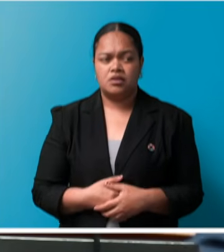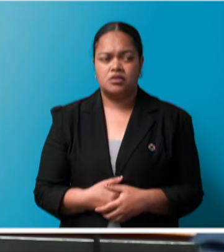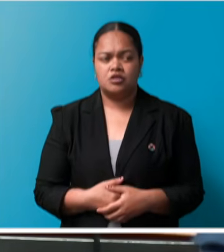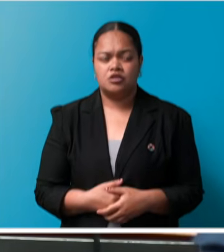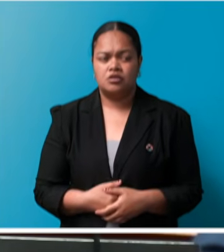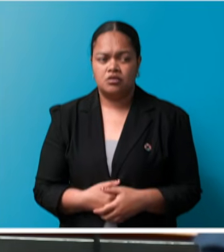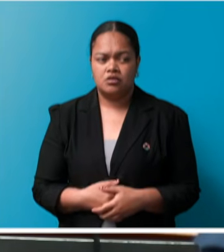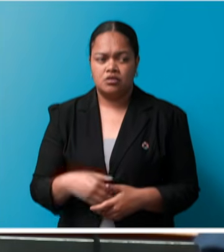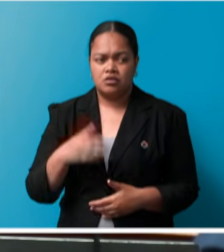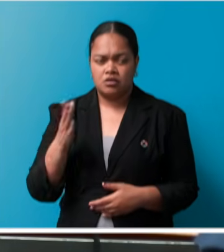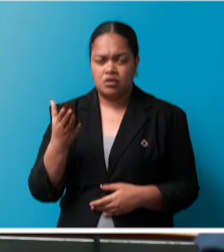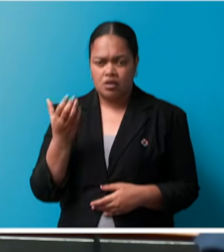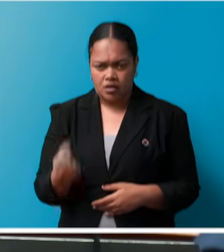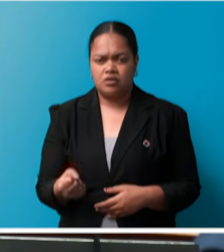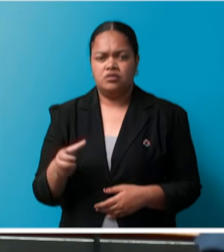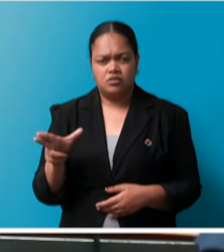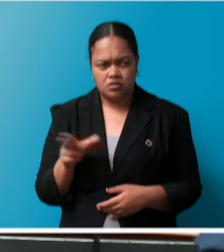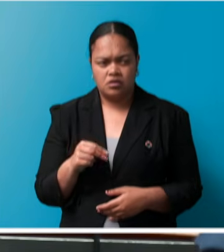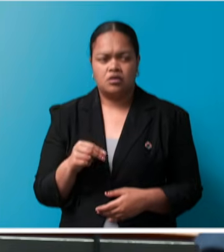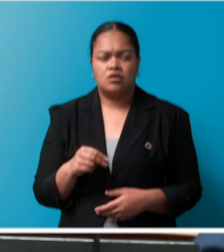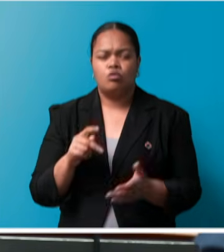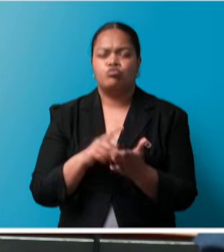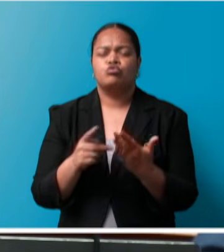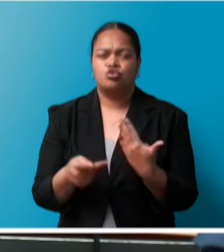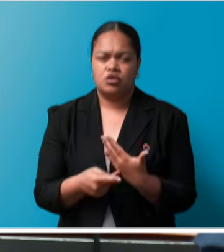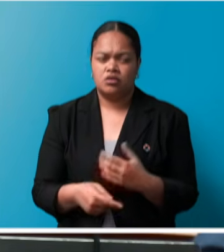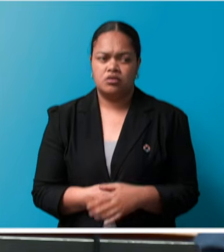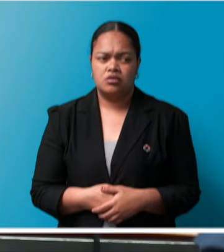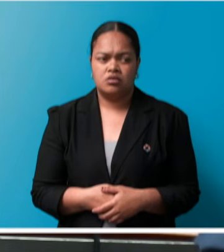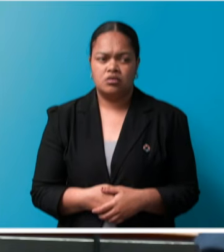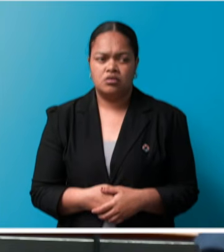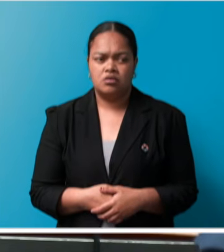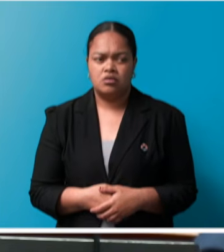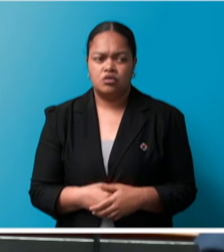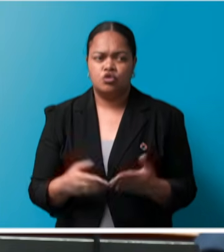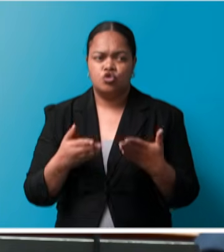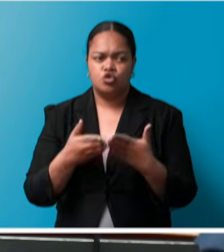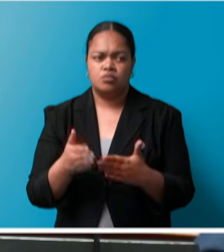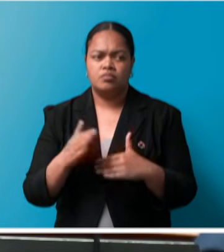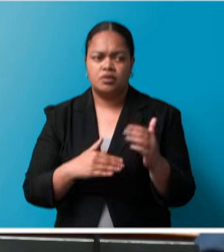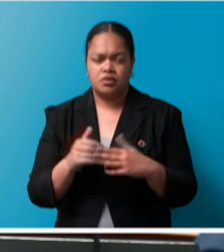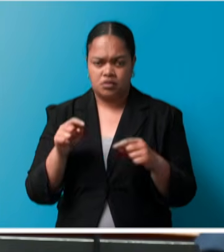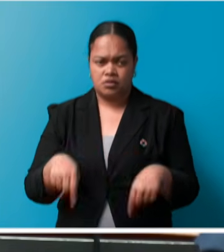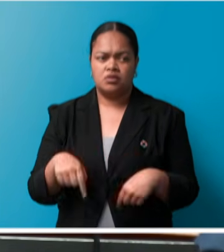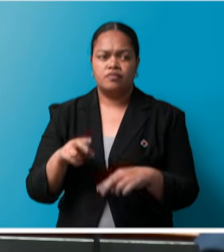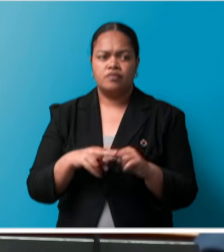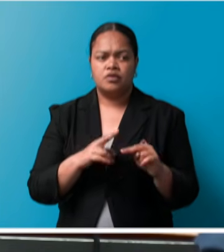He has initiated a project which is a shipbuilding in this country.